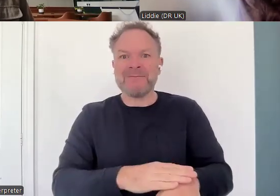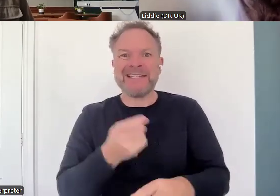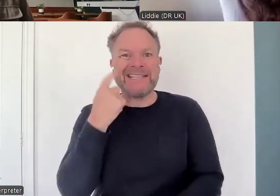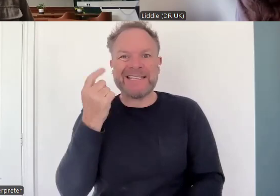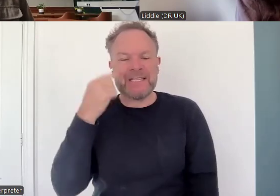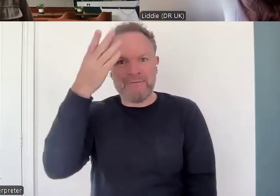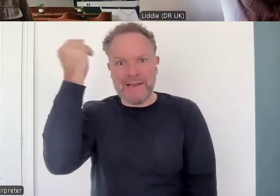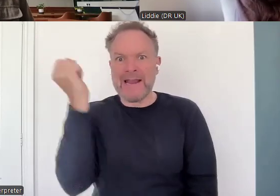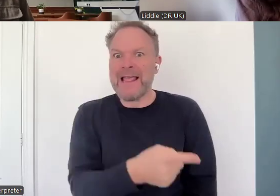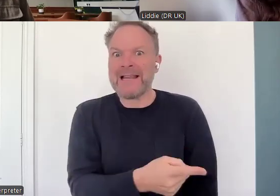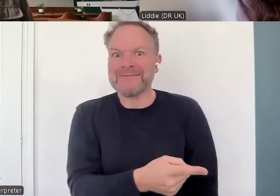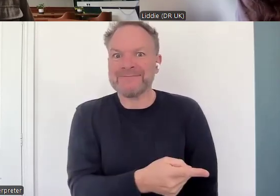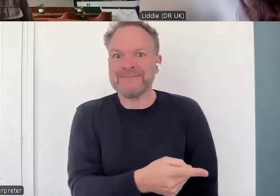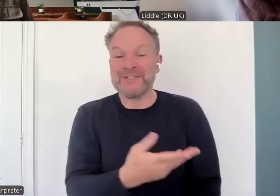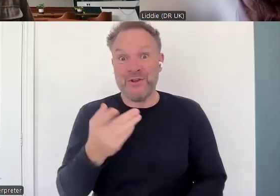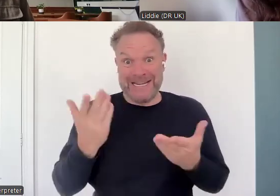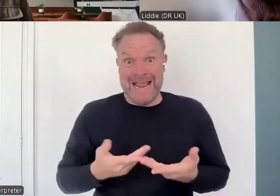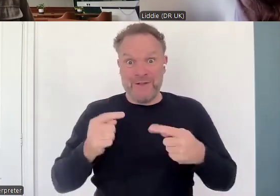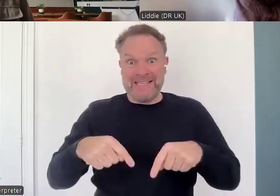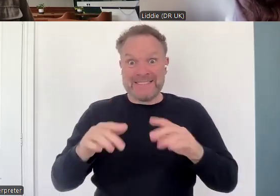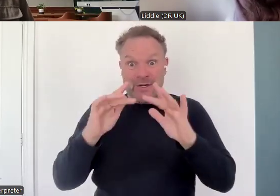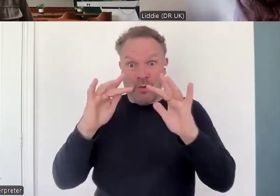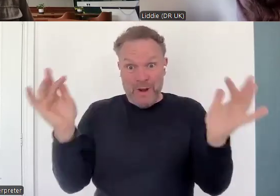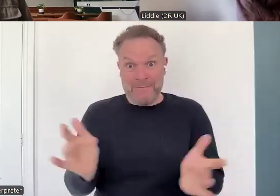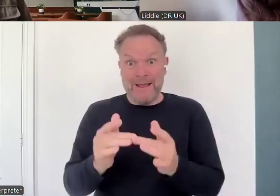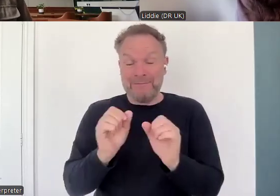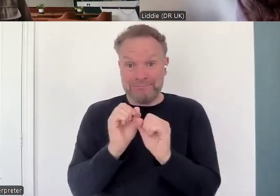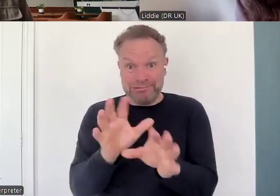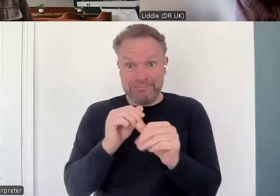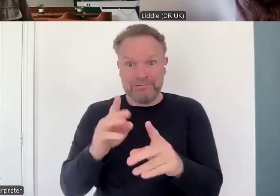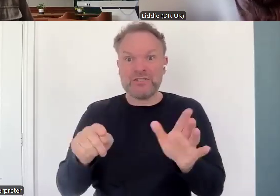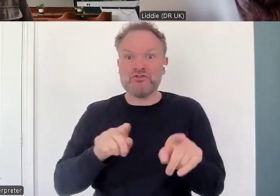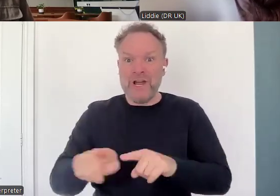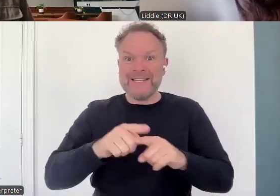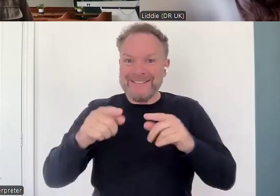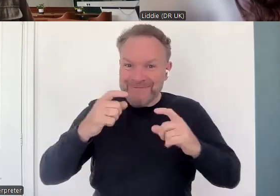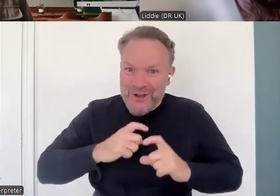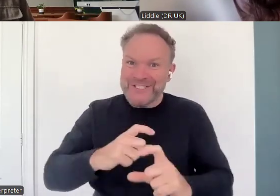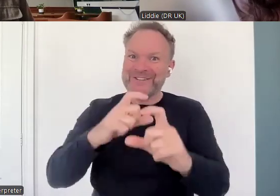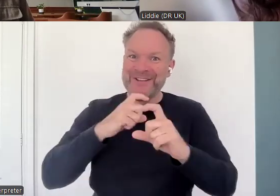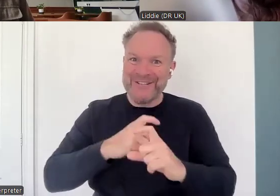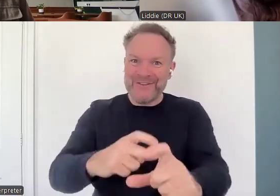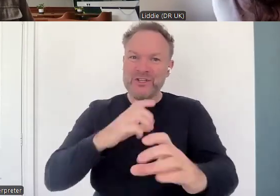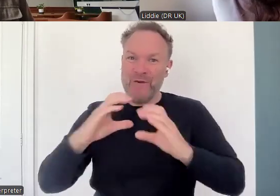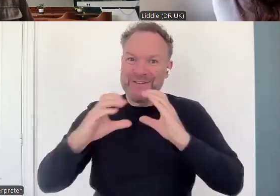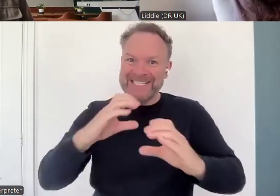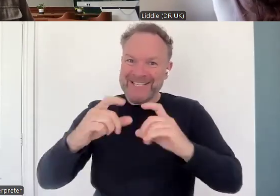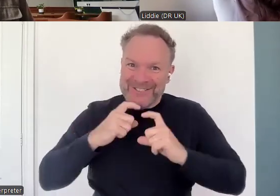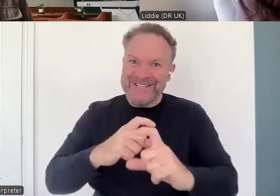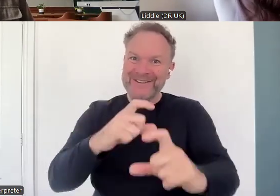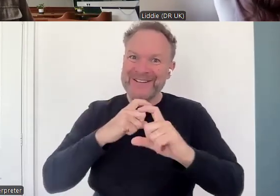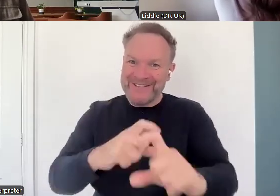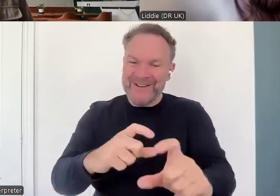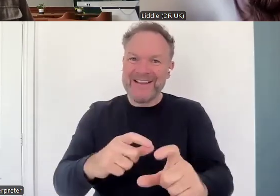about. So really this webinar series is about keeping momentum going, keeping that conversation going and really bringing